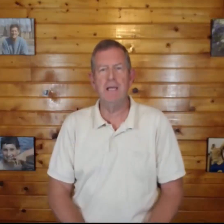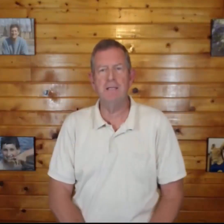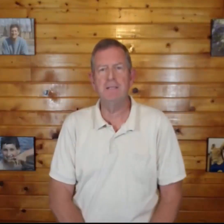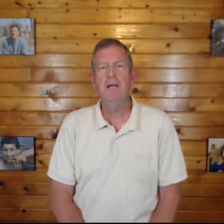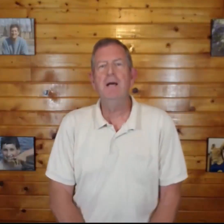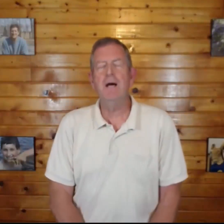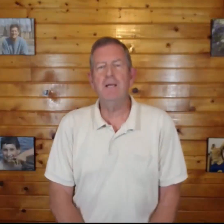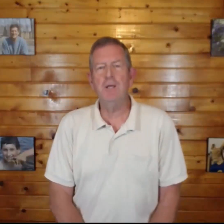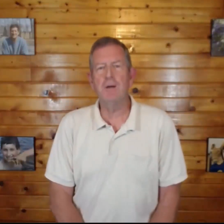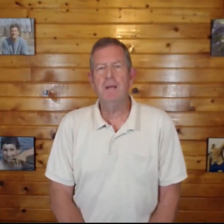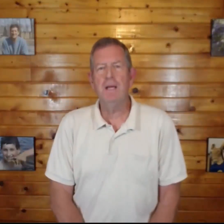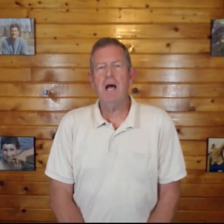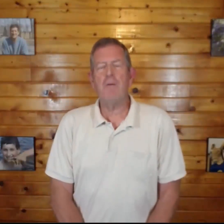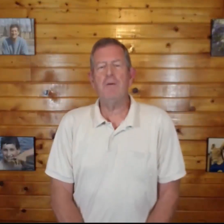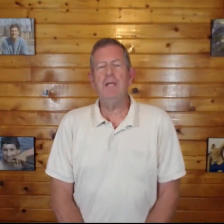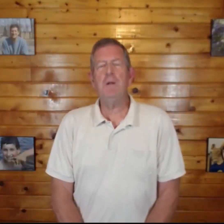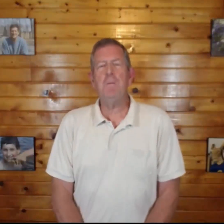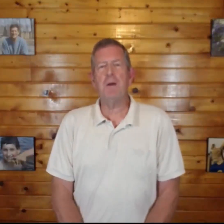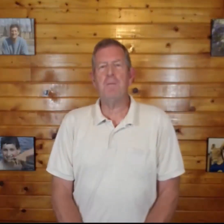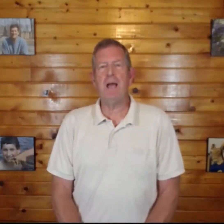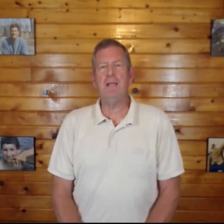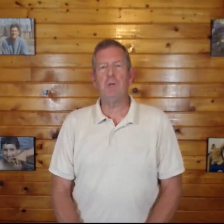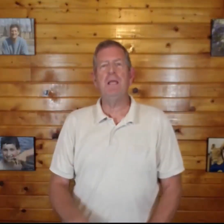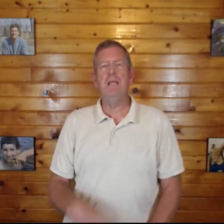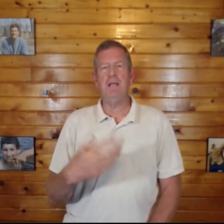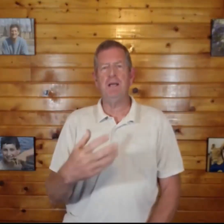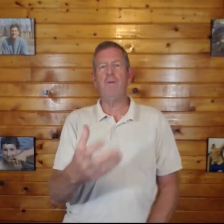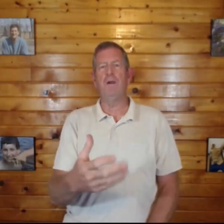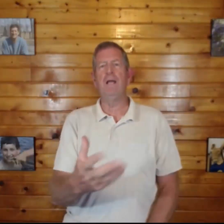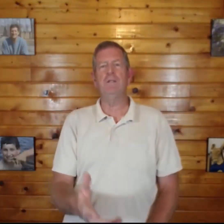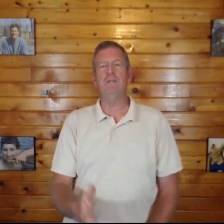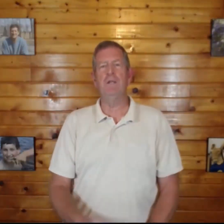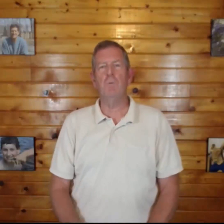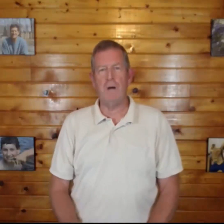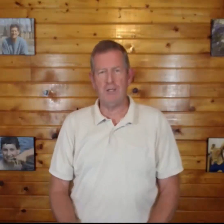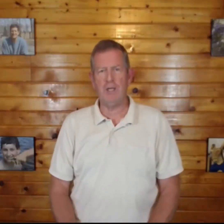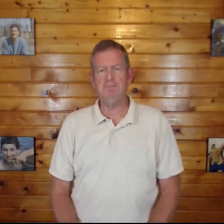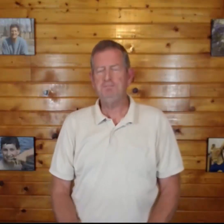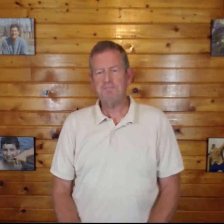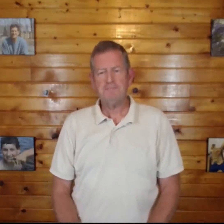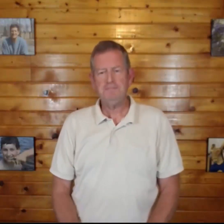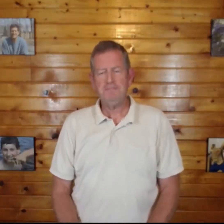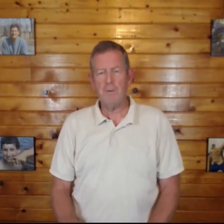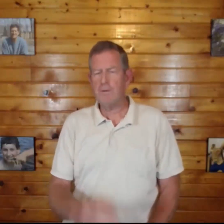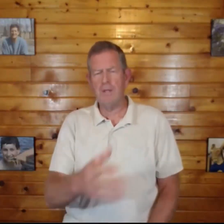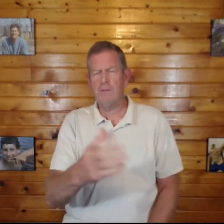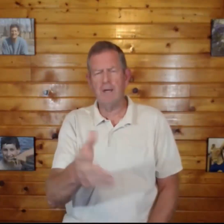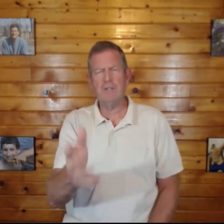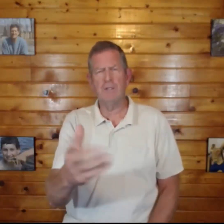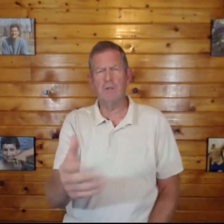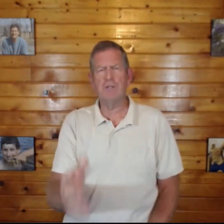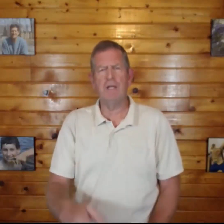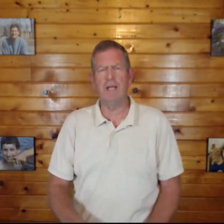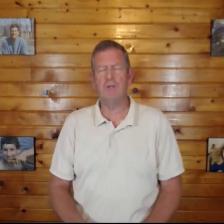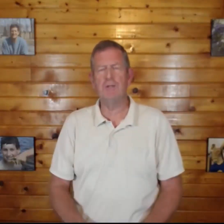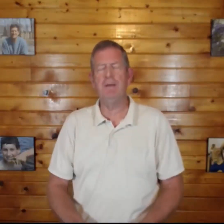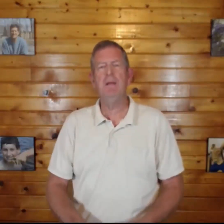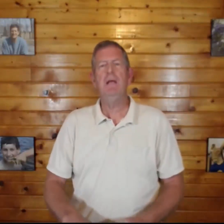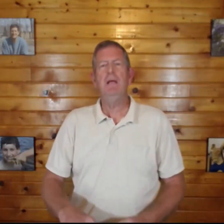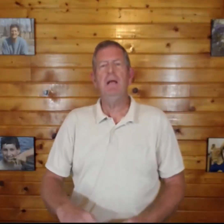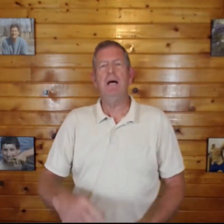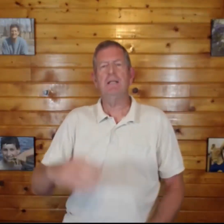180 days a year. However, you need to bear in mind at the beginning of all the lessons that you're watching, the lessons that you're studying, I